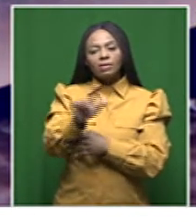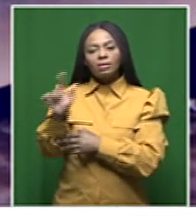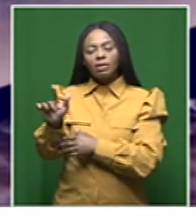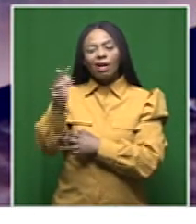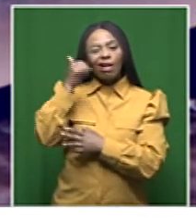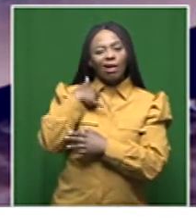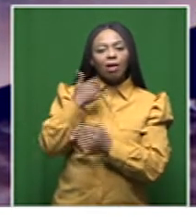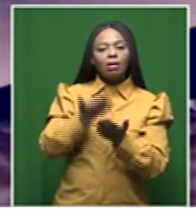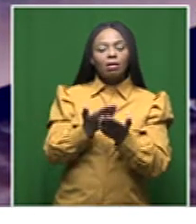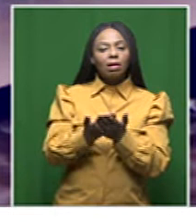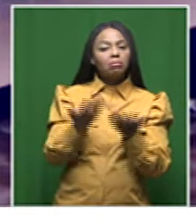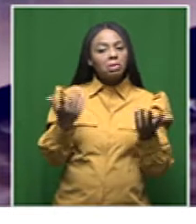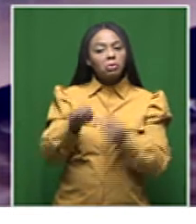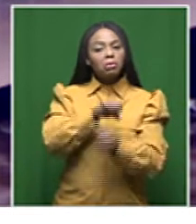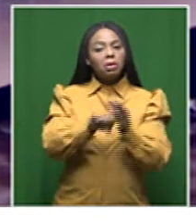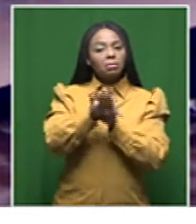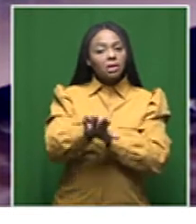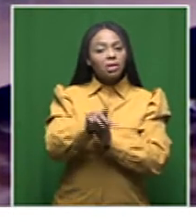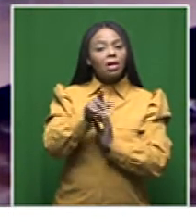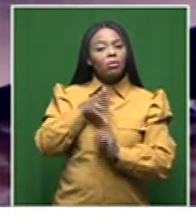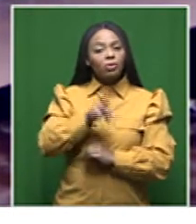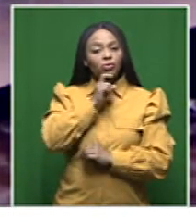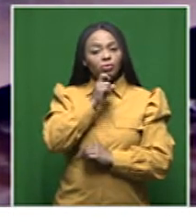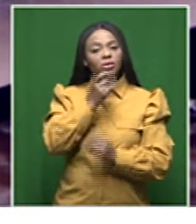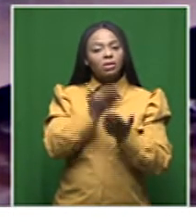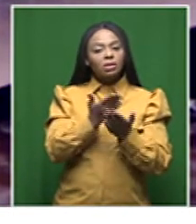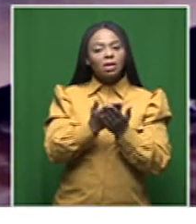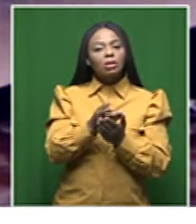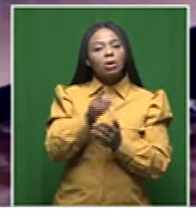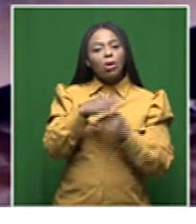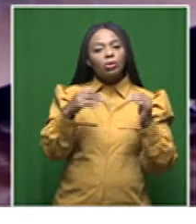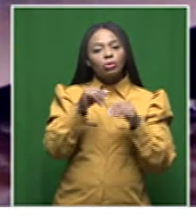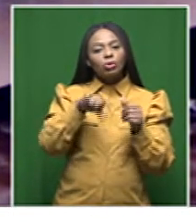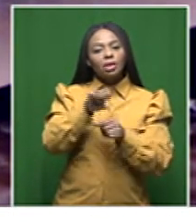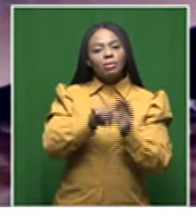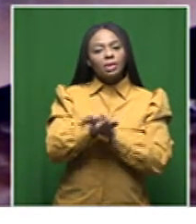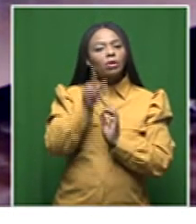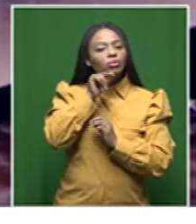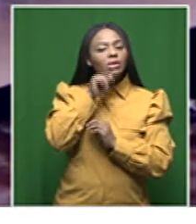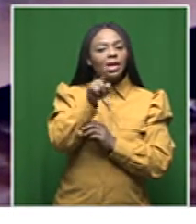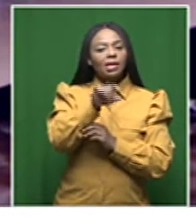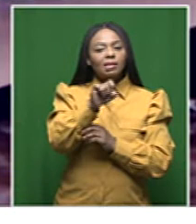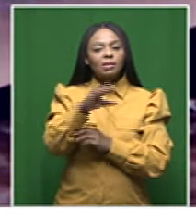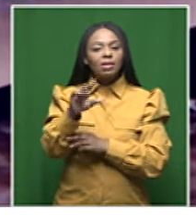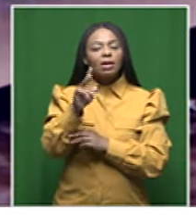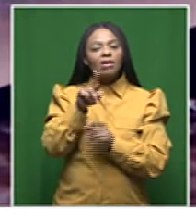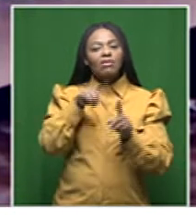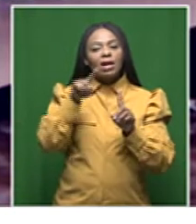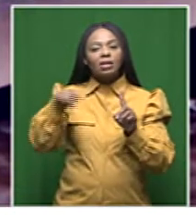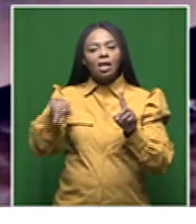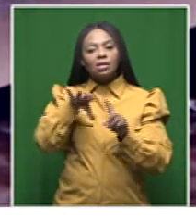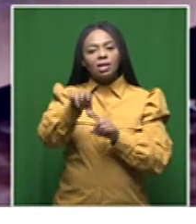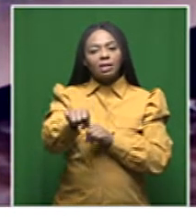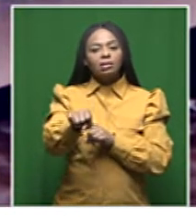011-714-5877. Of course, if you have social media and you would like to use it, please share your thoughts with us on social media, on Twitter at SABC Vital Signs and on